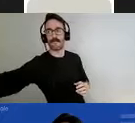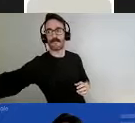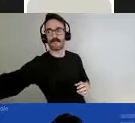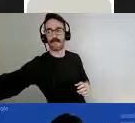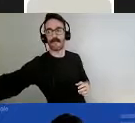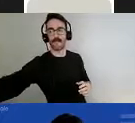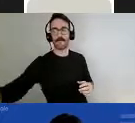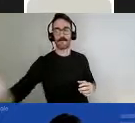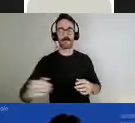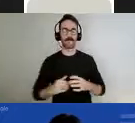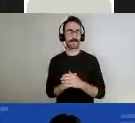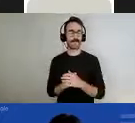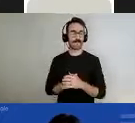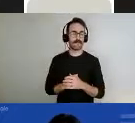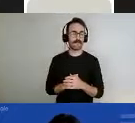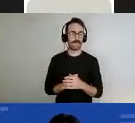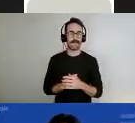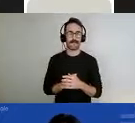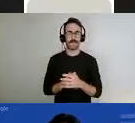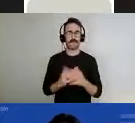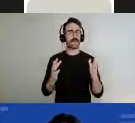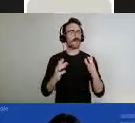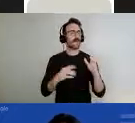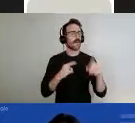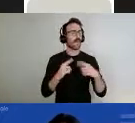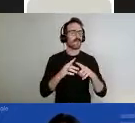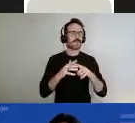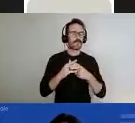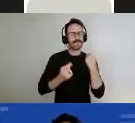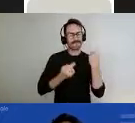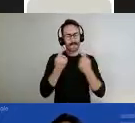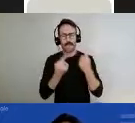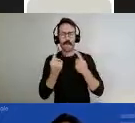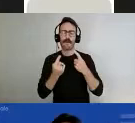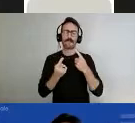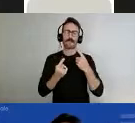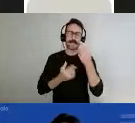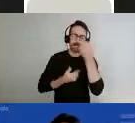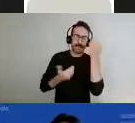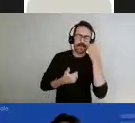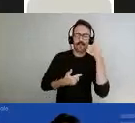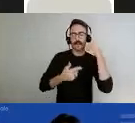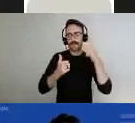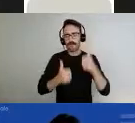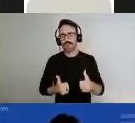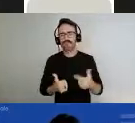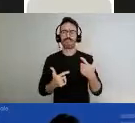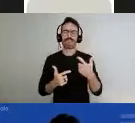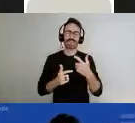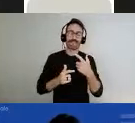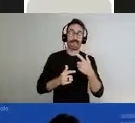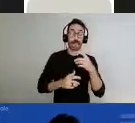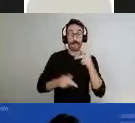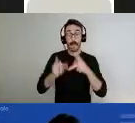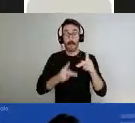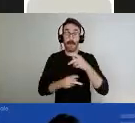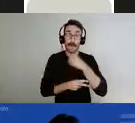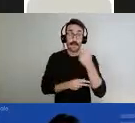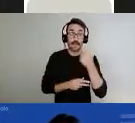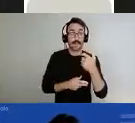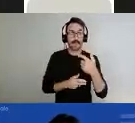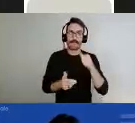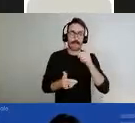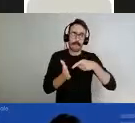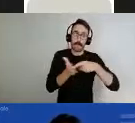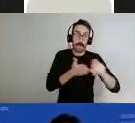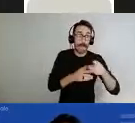Yeah, and so when we start to think about dementia, population aging, and unpaid care, it's no secret that